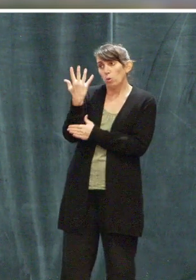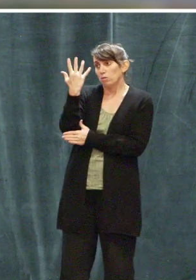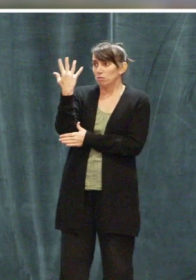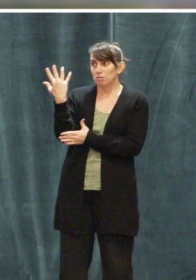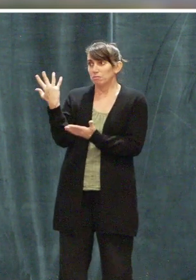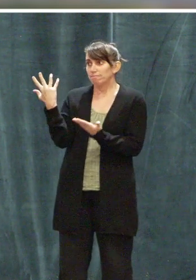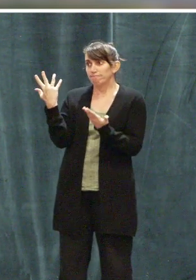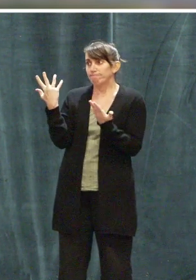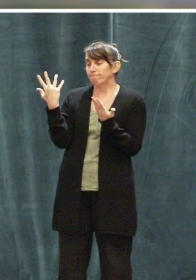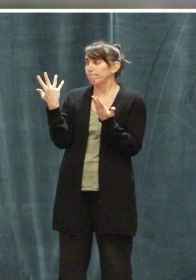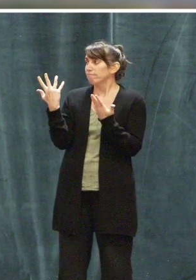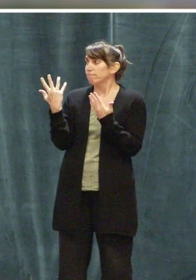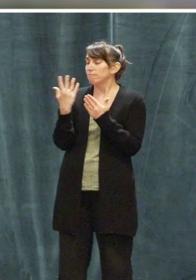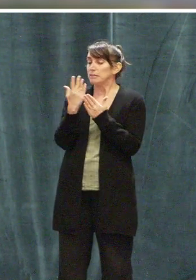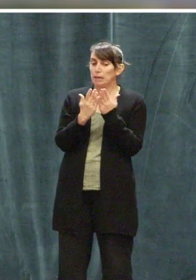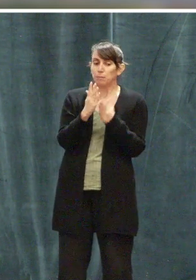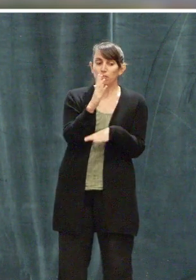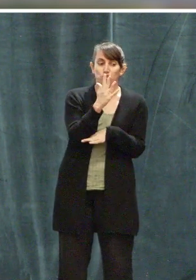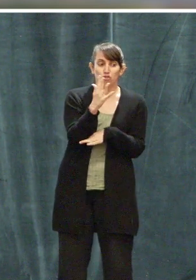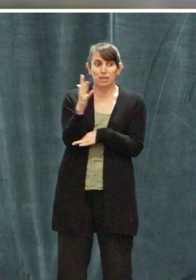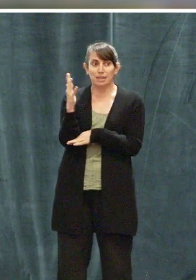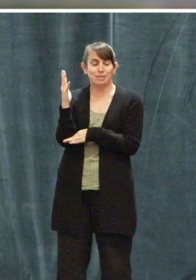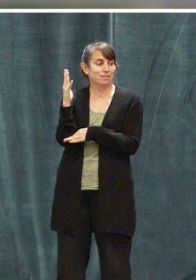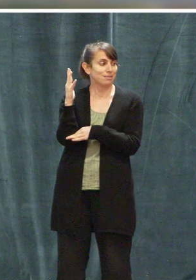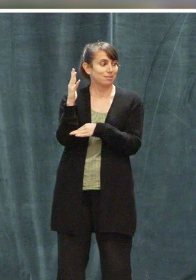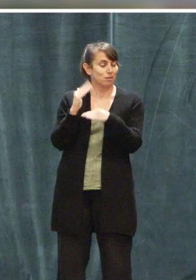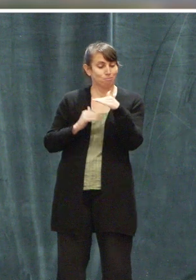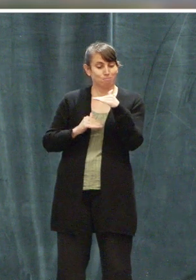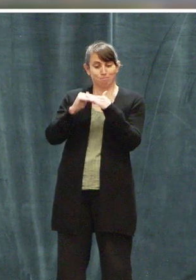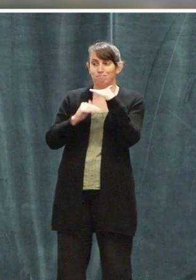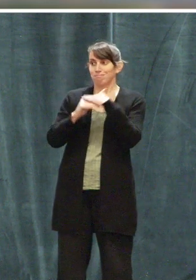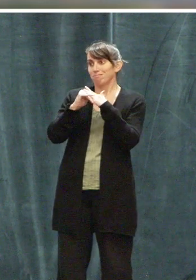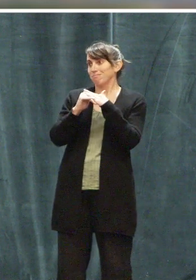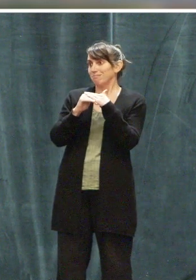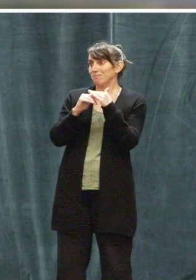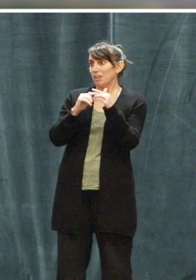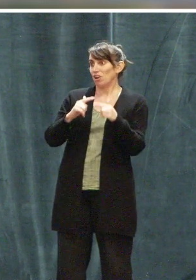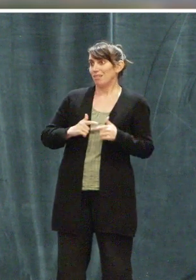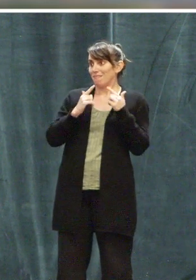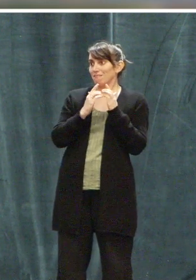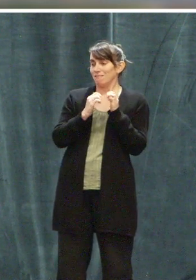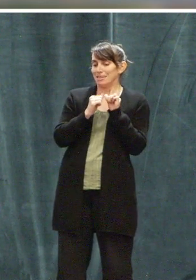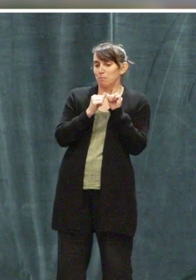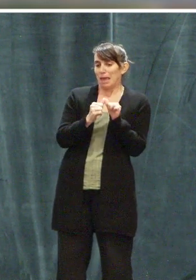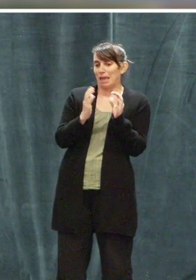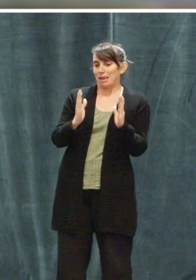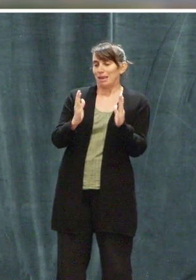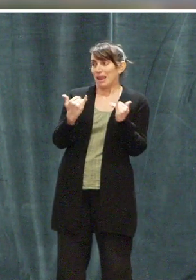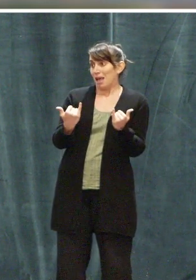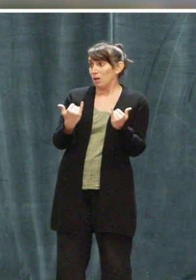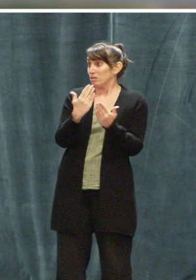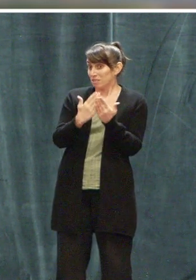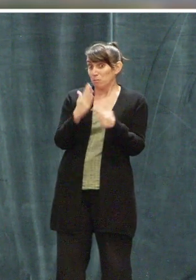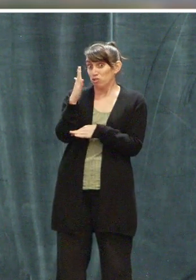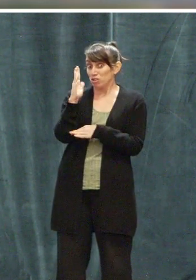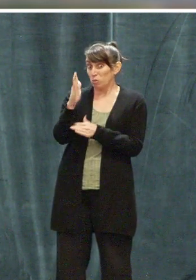Lee pointed out earlier, some of these trees are actually reaching a lifespan right now, and so some of the trees will actually start to, over the next several years, start to